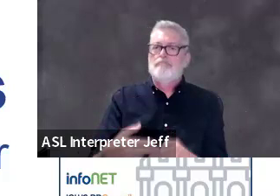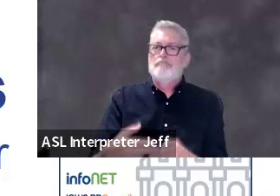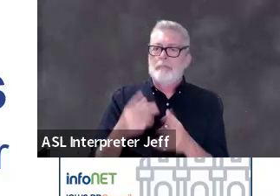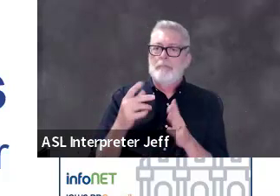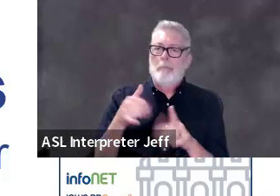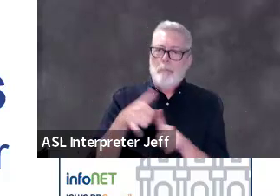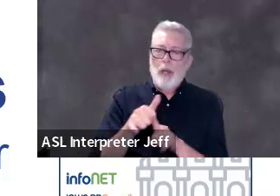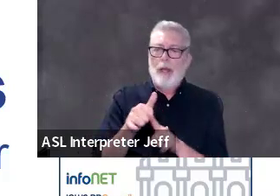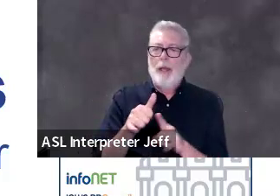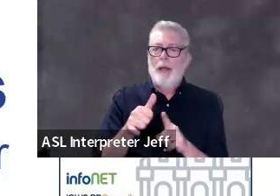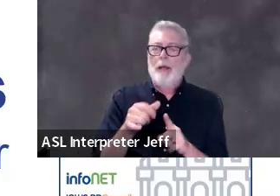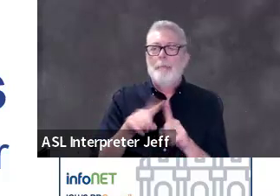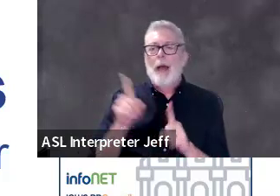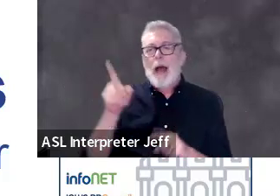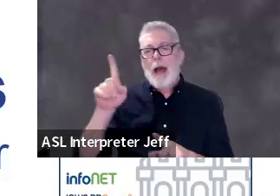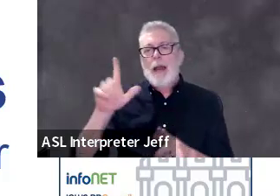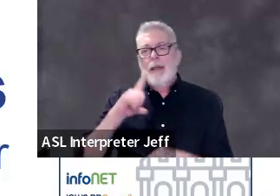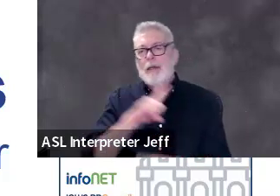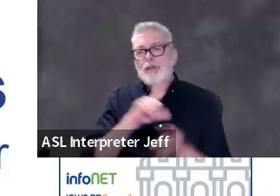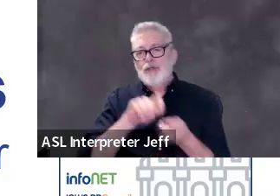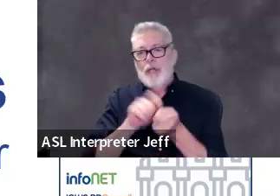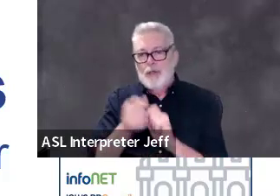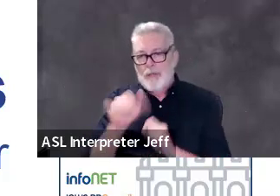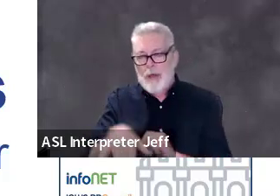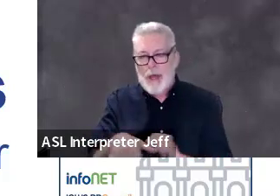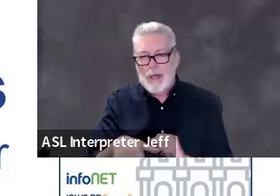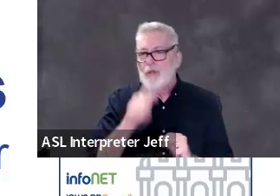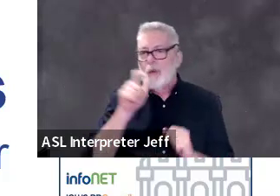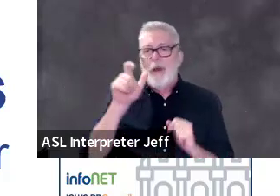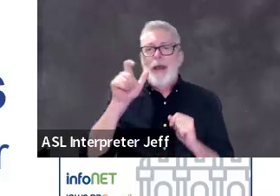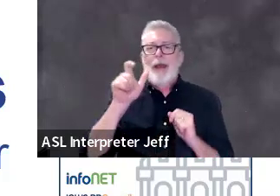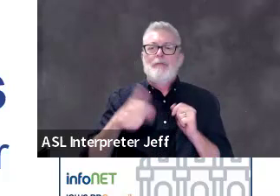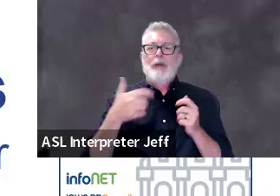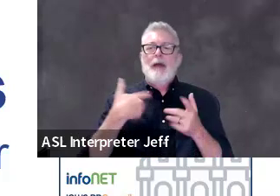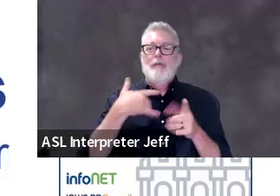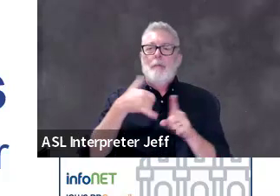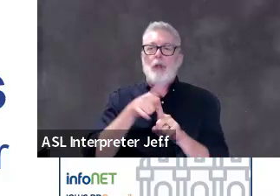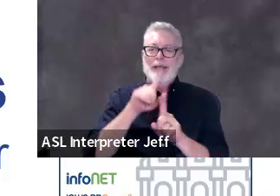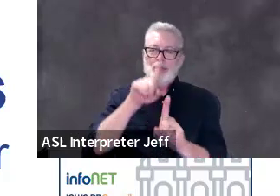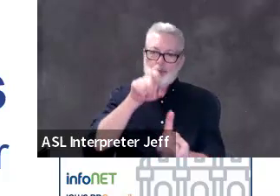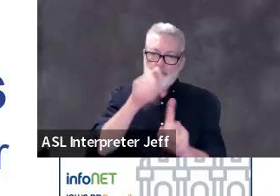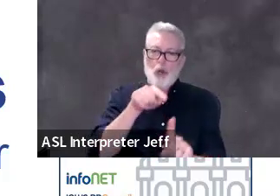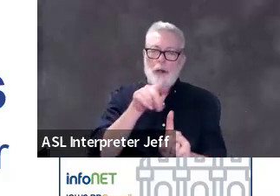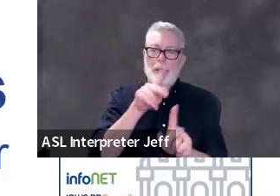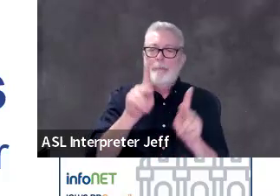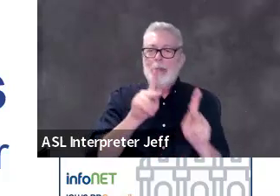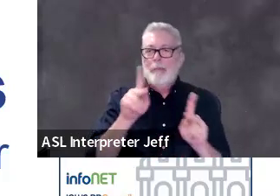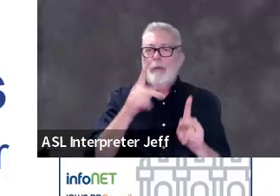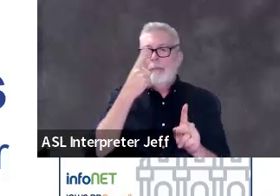bullying. They've changed that so you no longer have to have the bullying target people because of